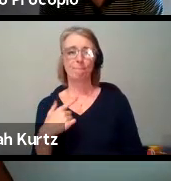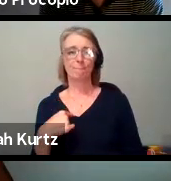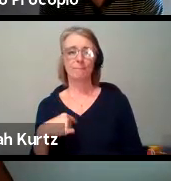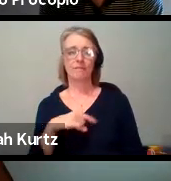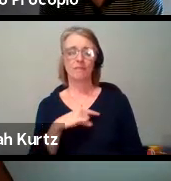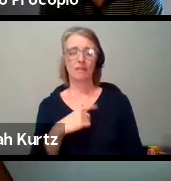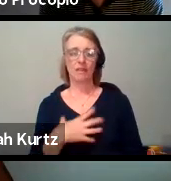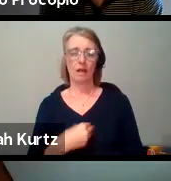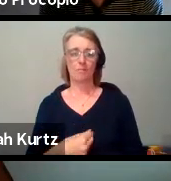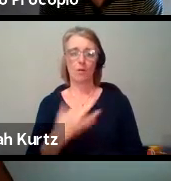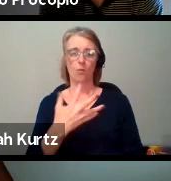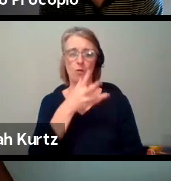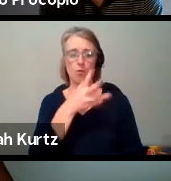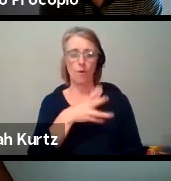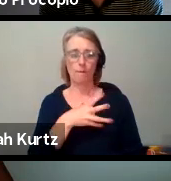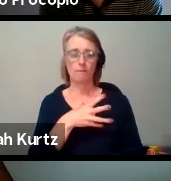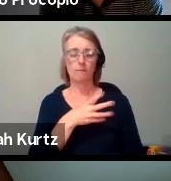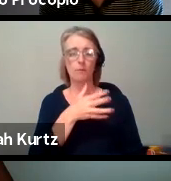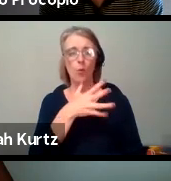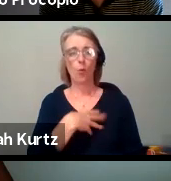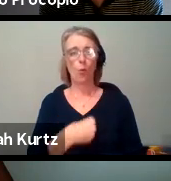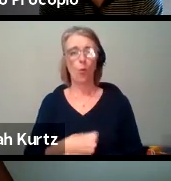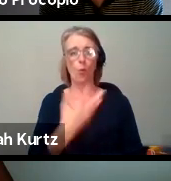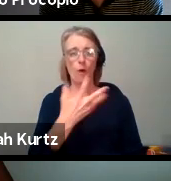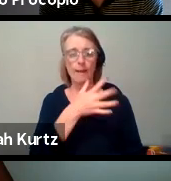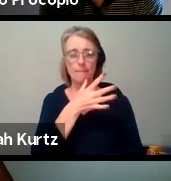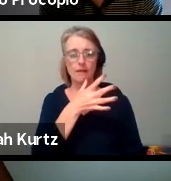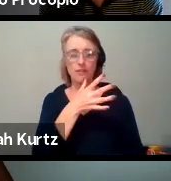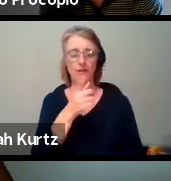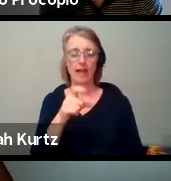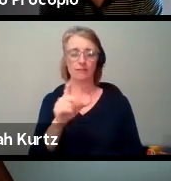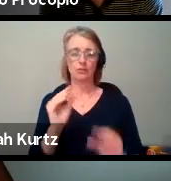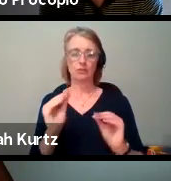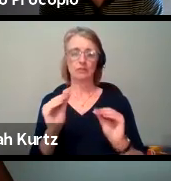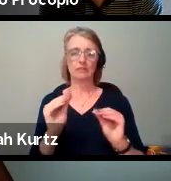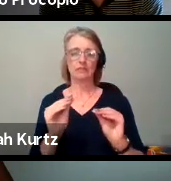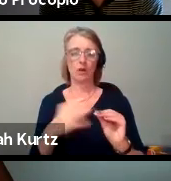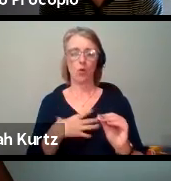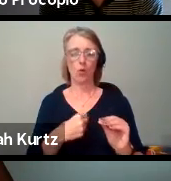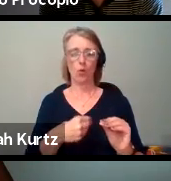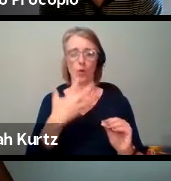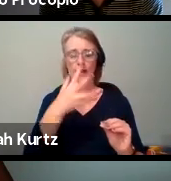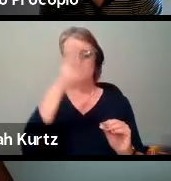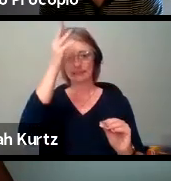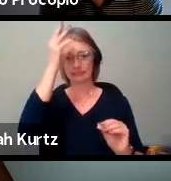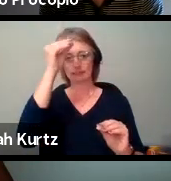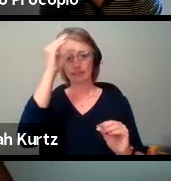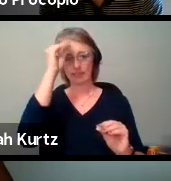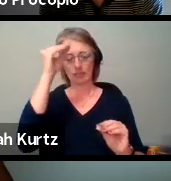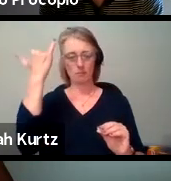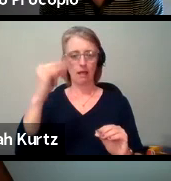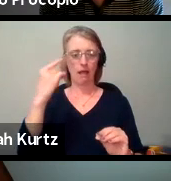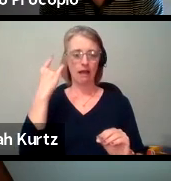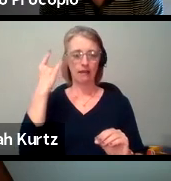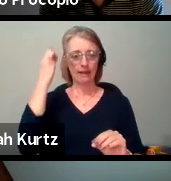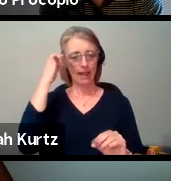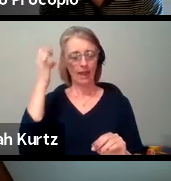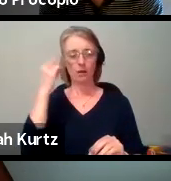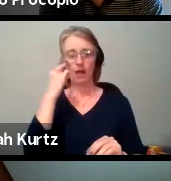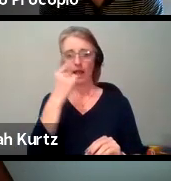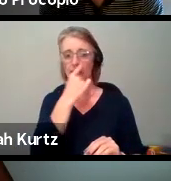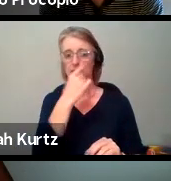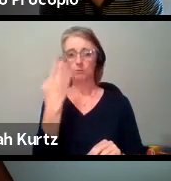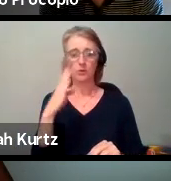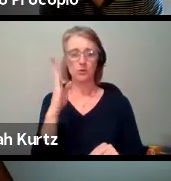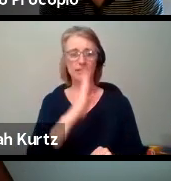I'm a white woman, we as white mothers don't have to teach our white sons. My 2 sons are blonde-haired, blue-eyed boys, and